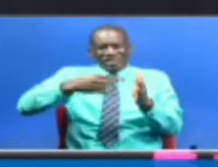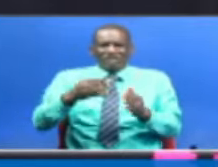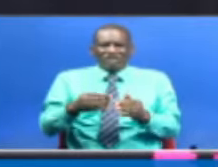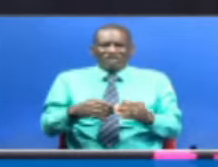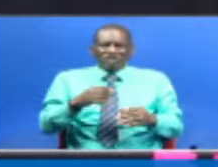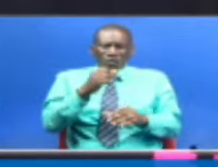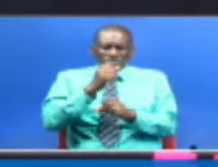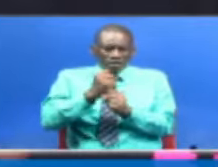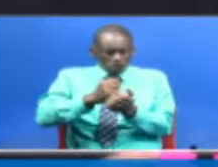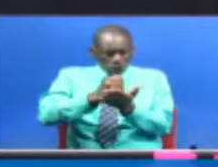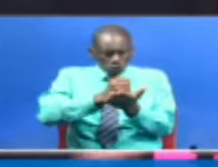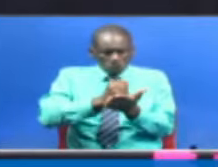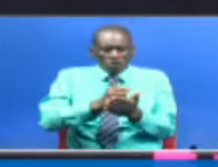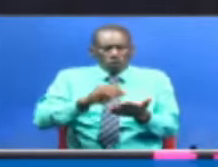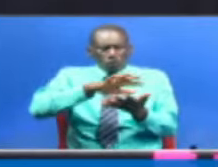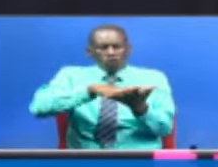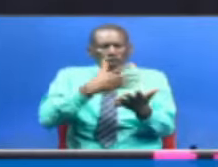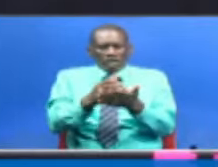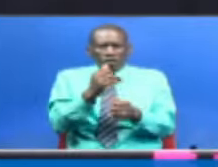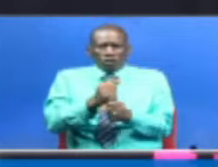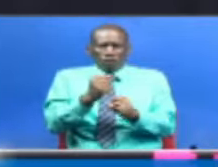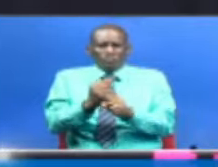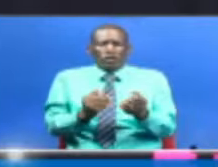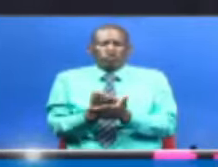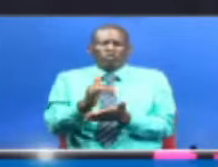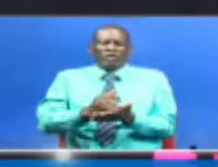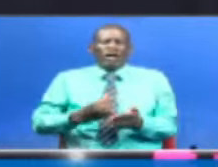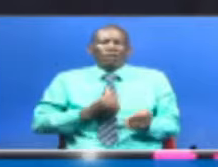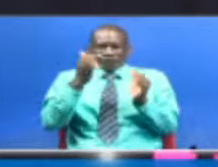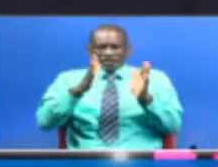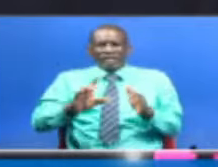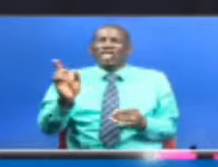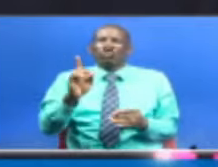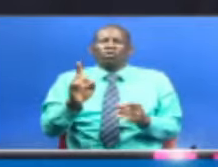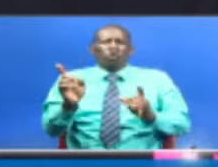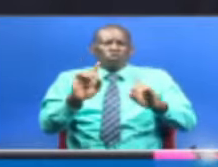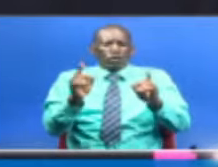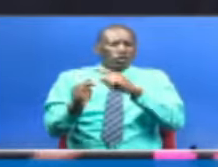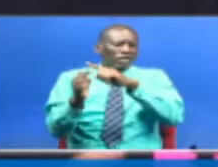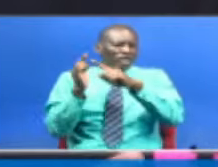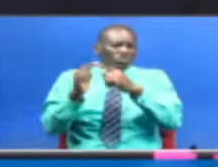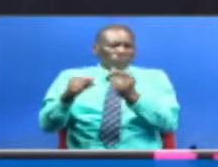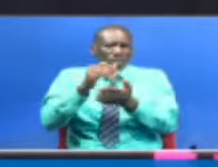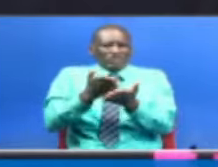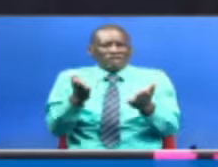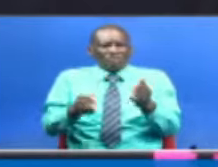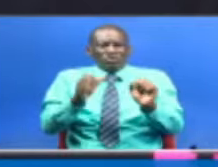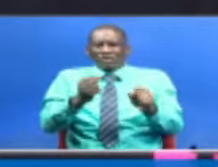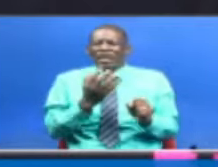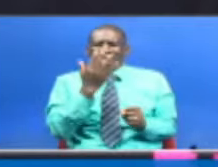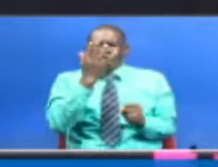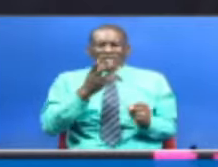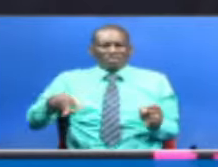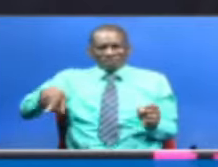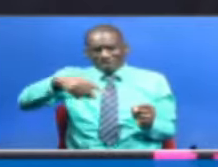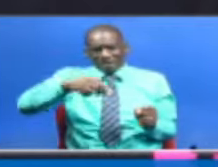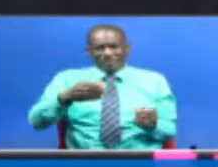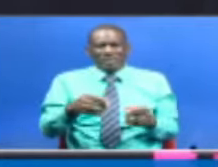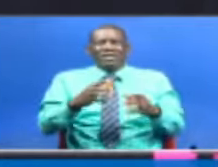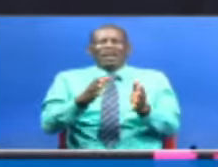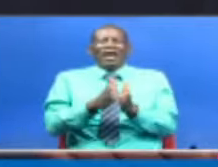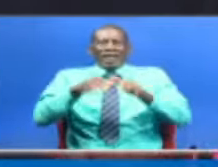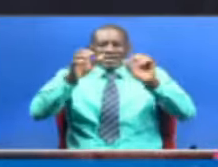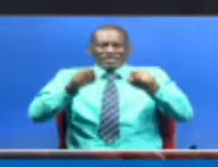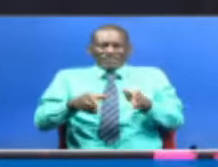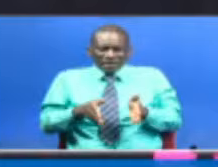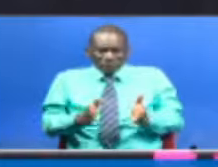in our networks to ensure that the guests in Nairobi were not going to experience something that could embarrass us. And yes, as we go